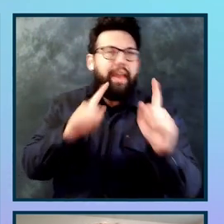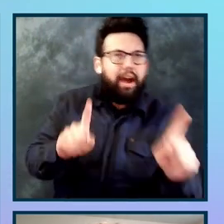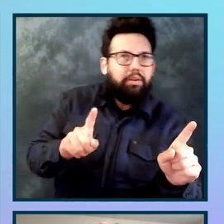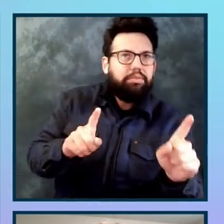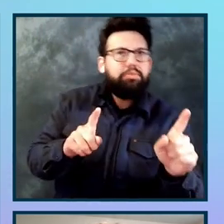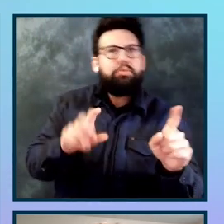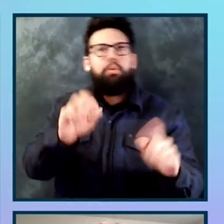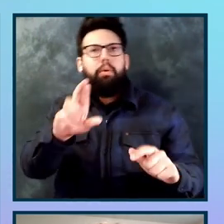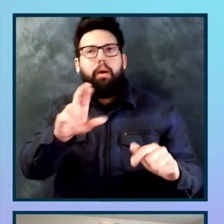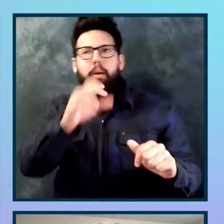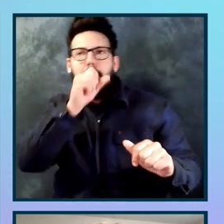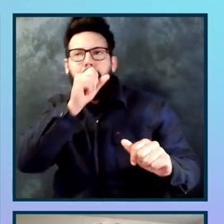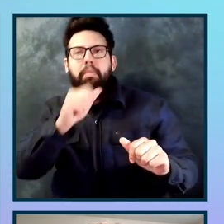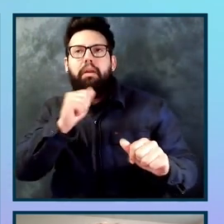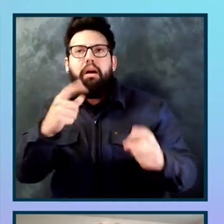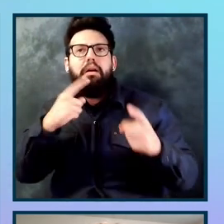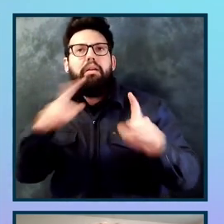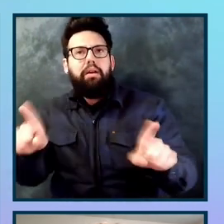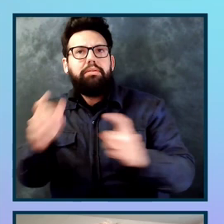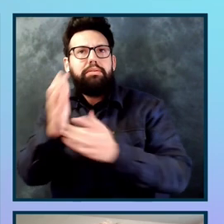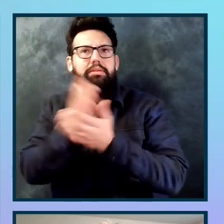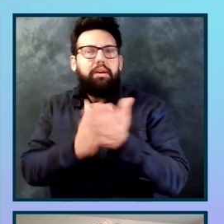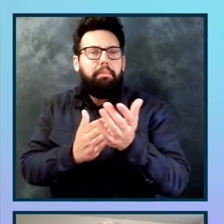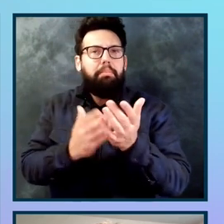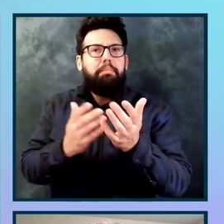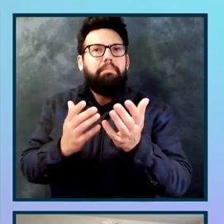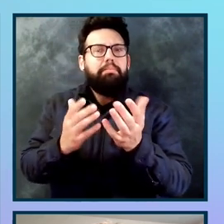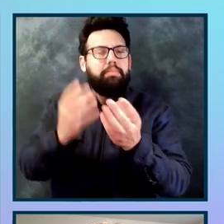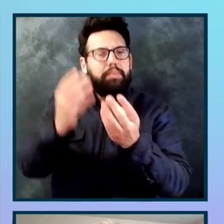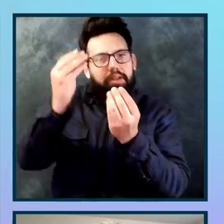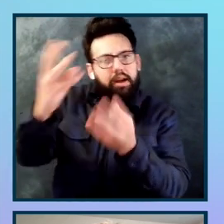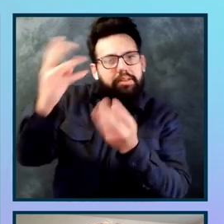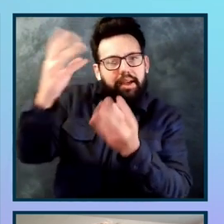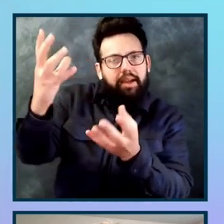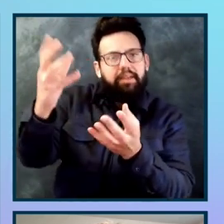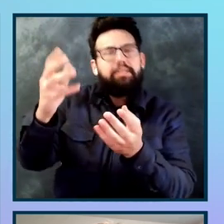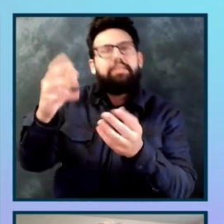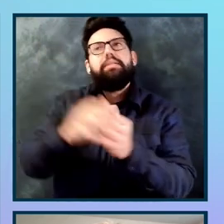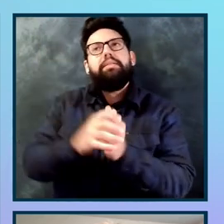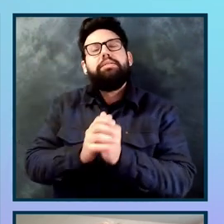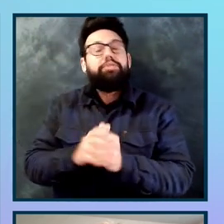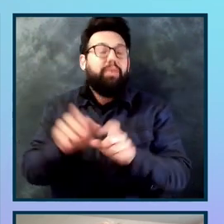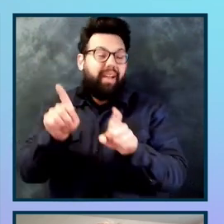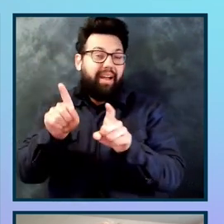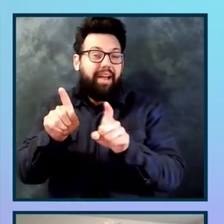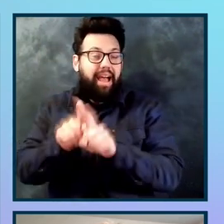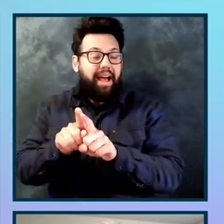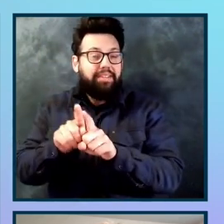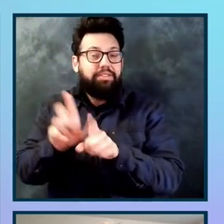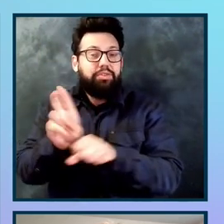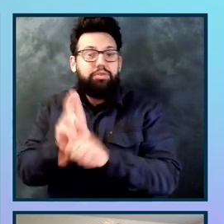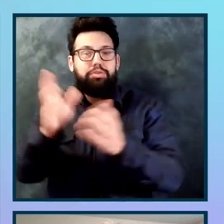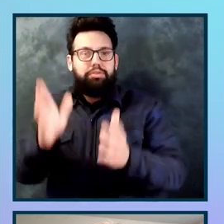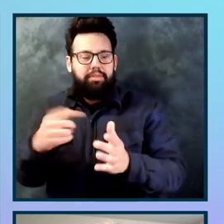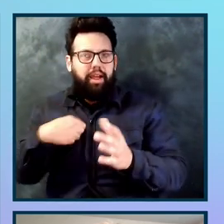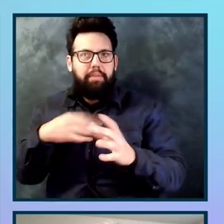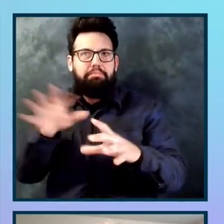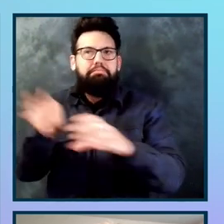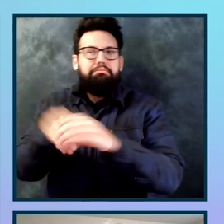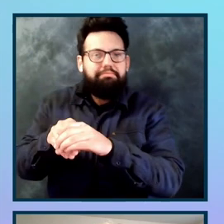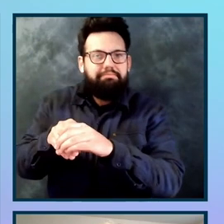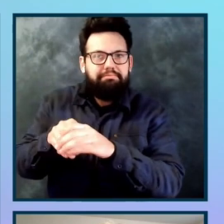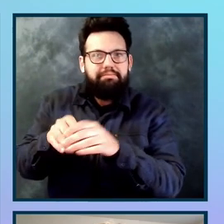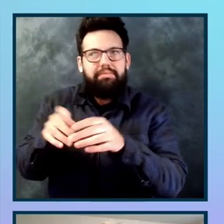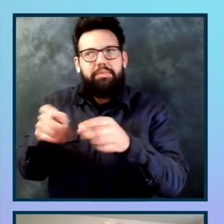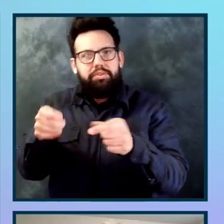could be. And as AI evolves, that can also evolve so that as the user, I am in control and I can have more control over